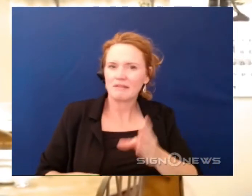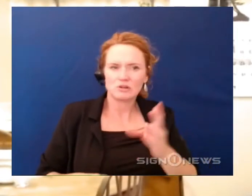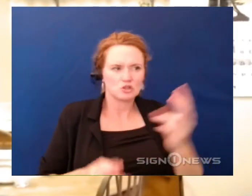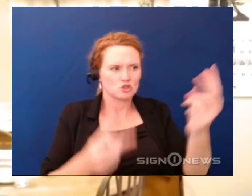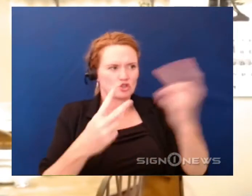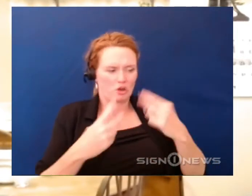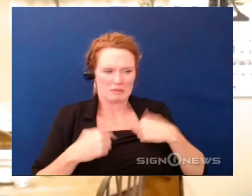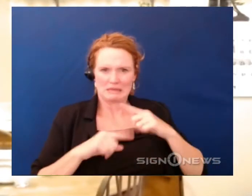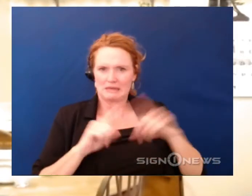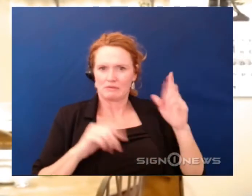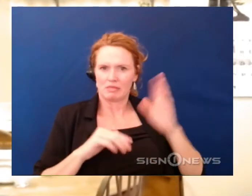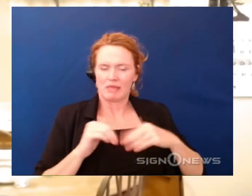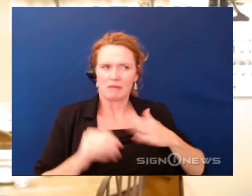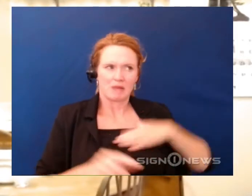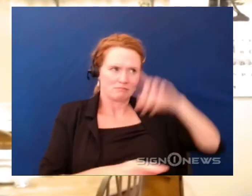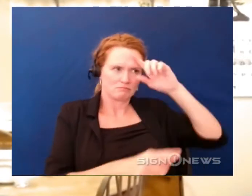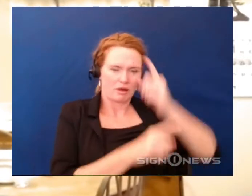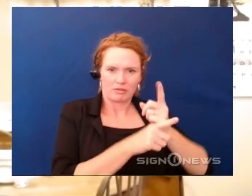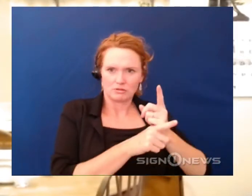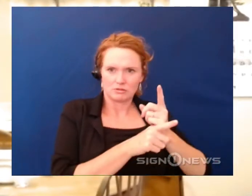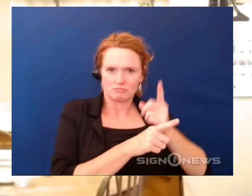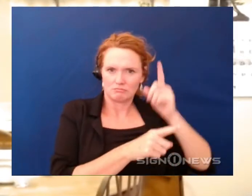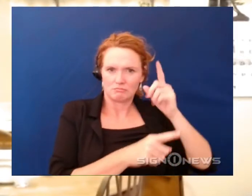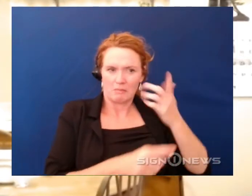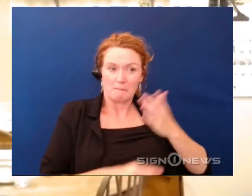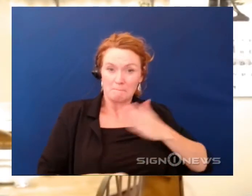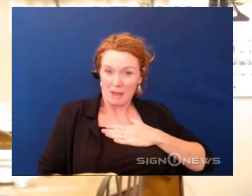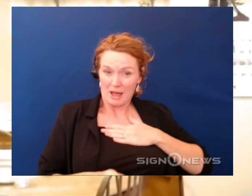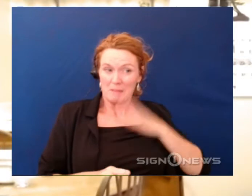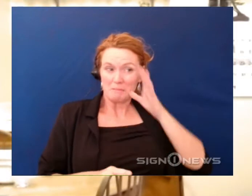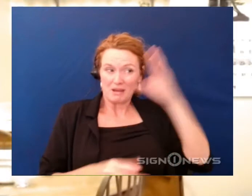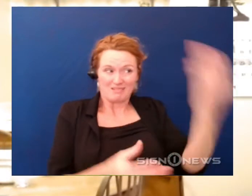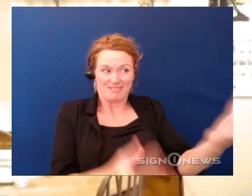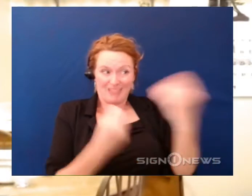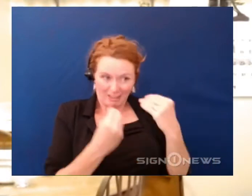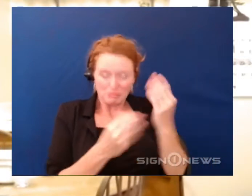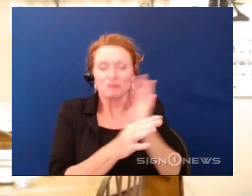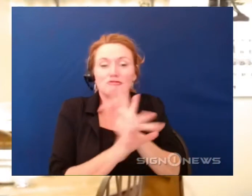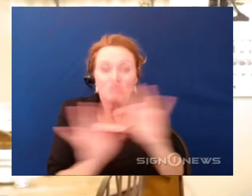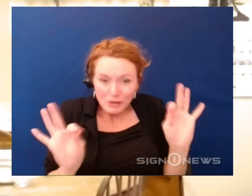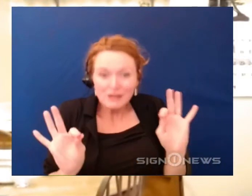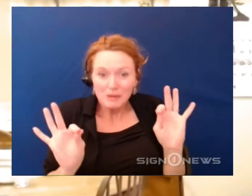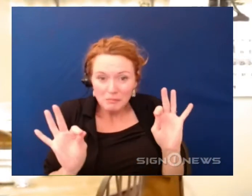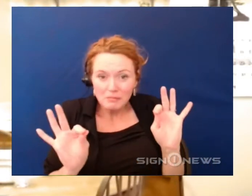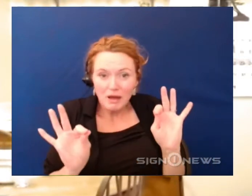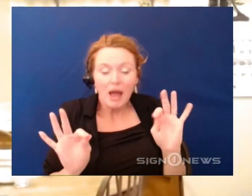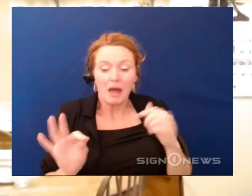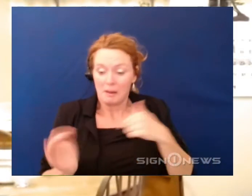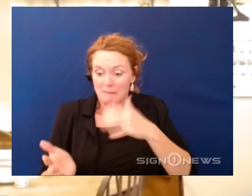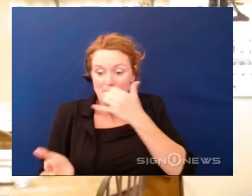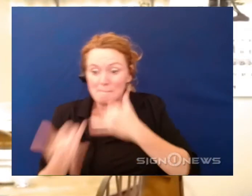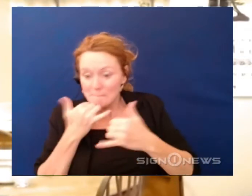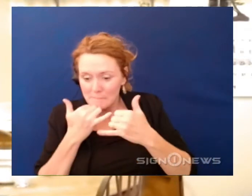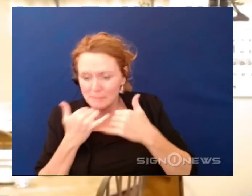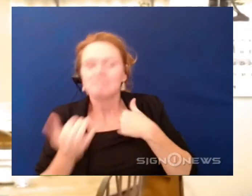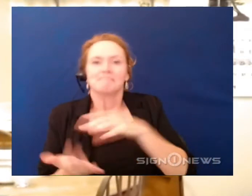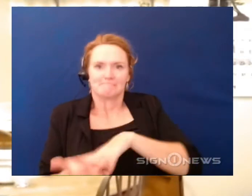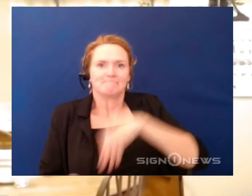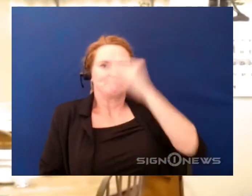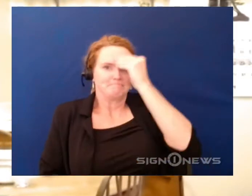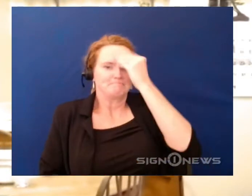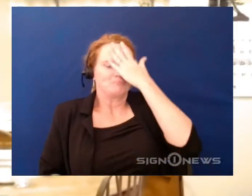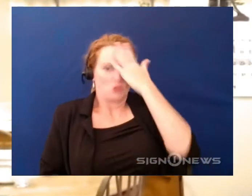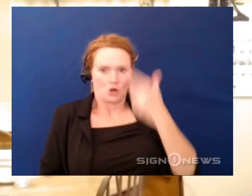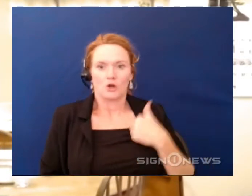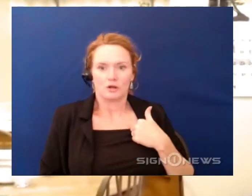brothers. My parents gave me free will, and I learned from my mistakes. My mom and dad understood that they